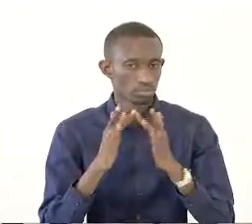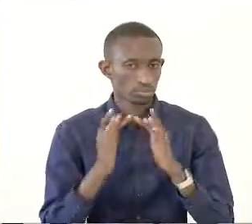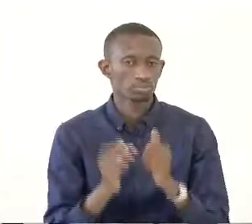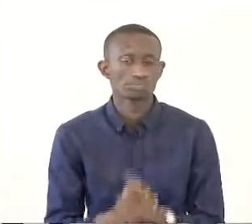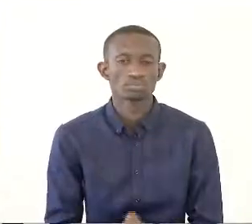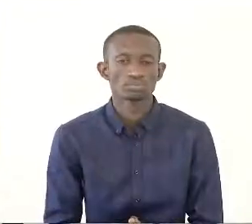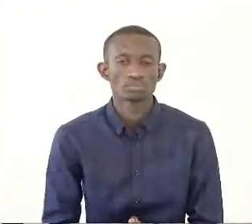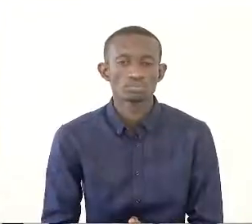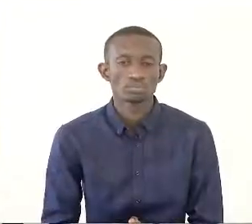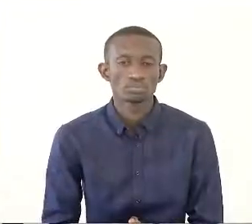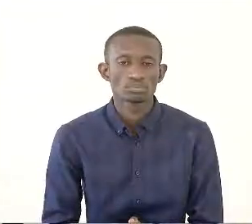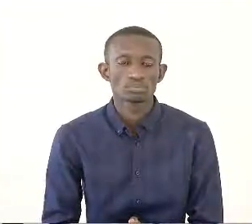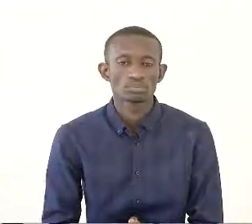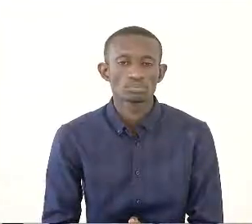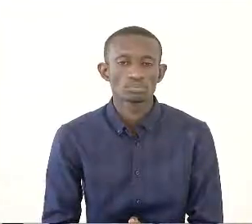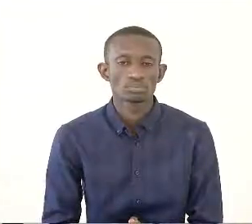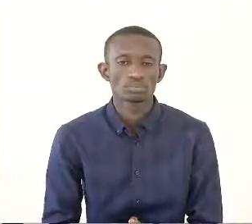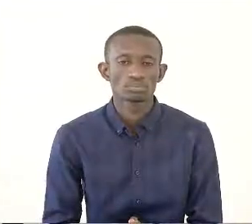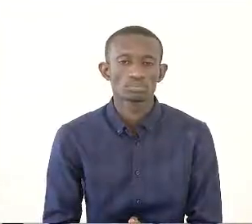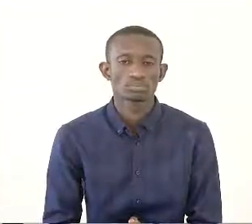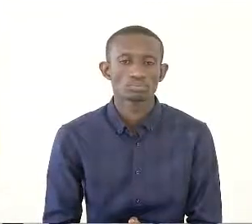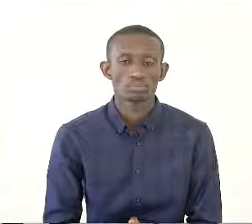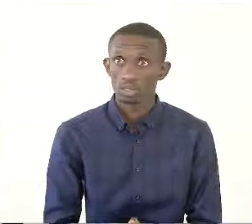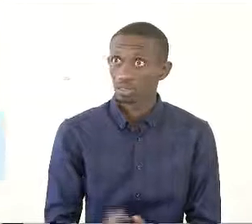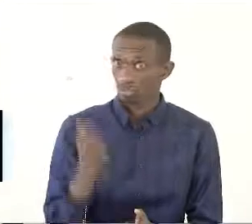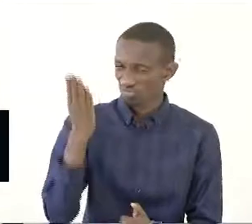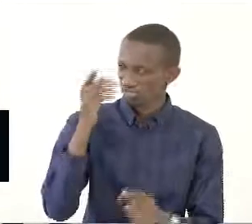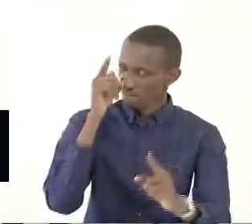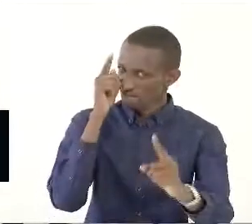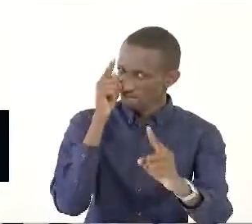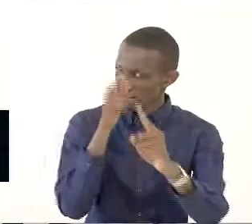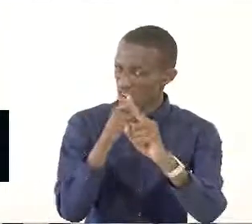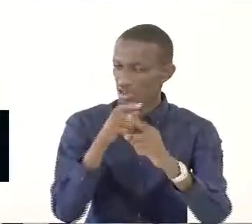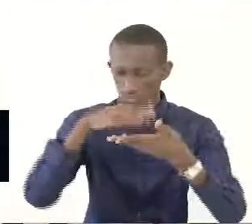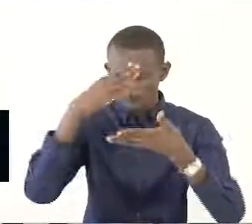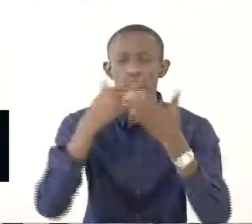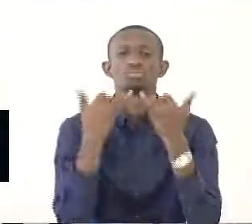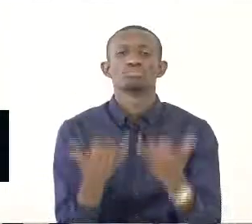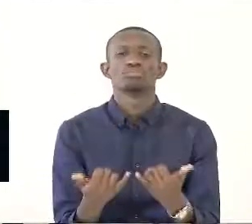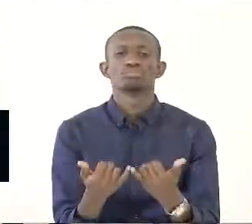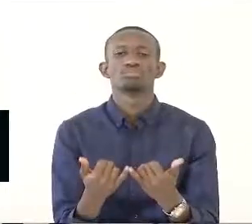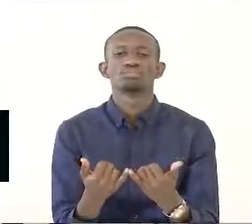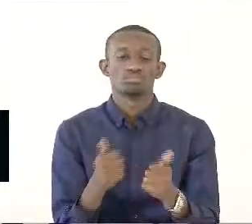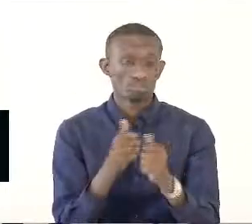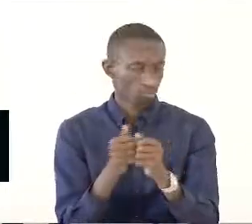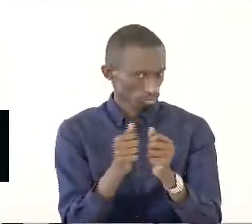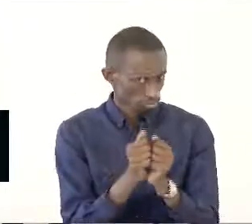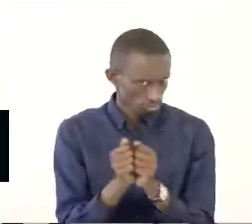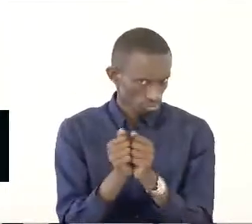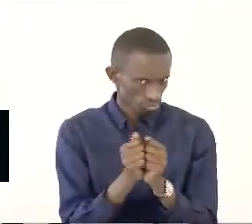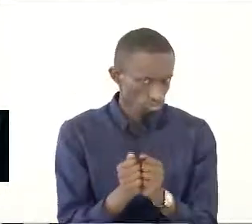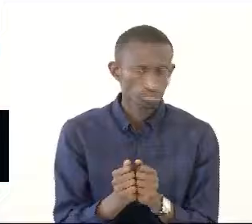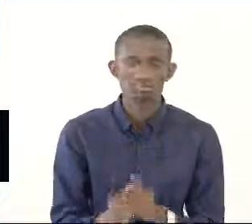having. So, and these are the objectives that I want you to go with me throughout this